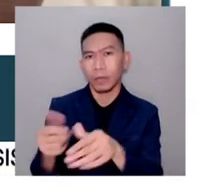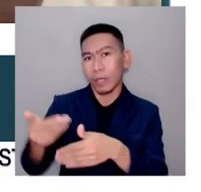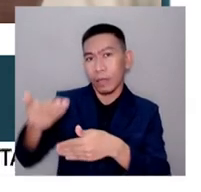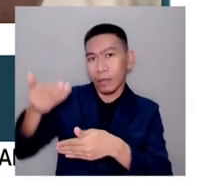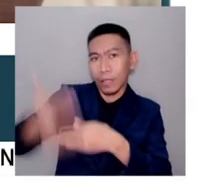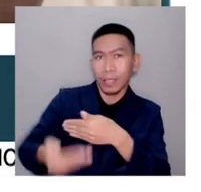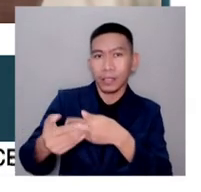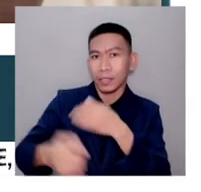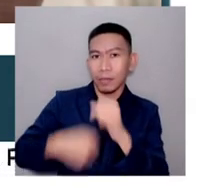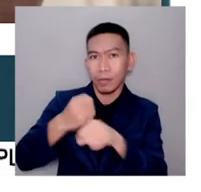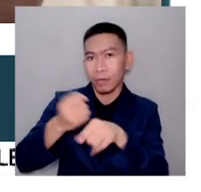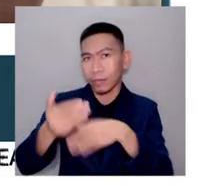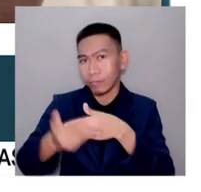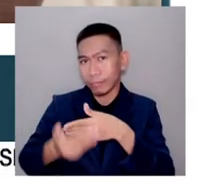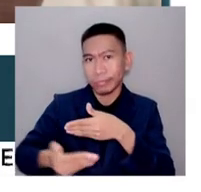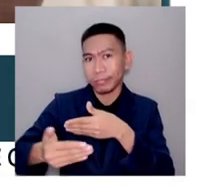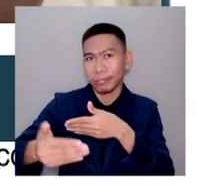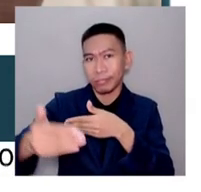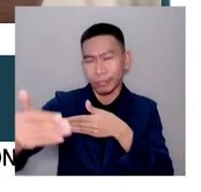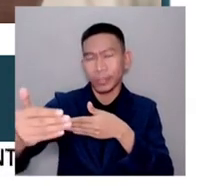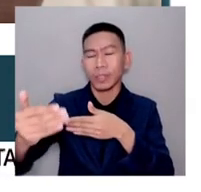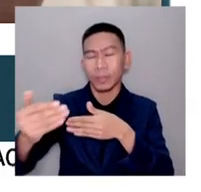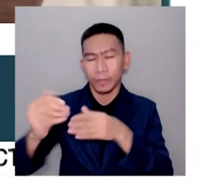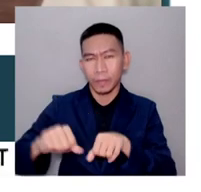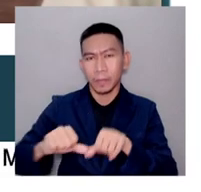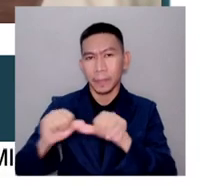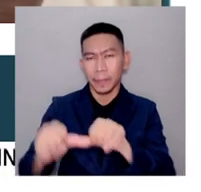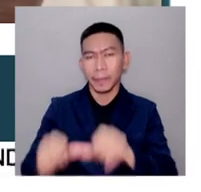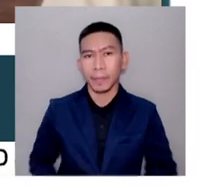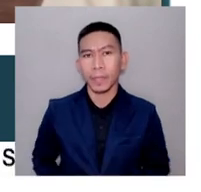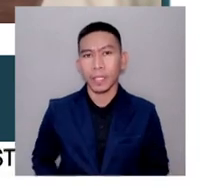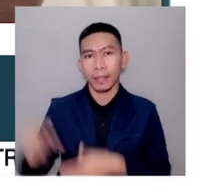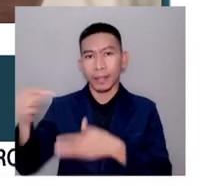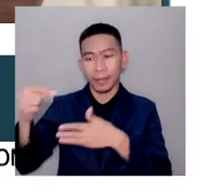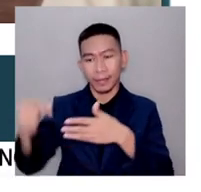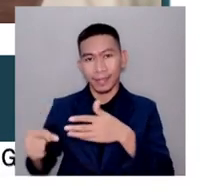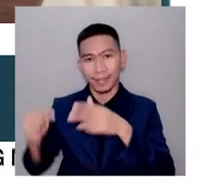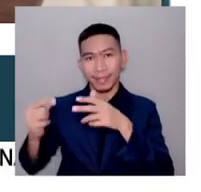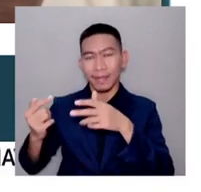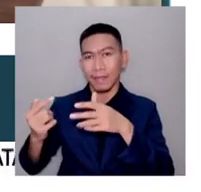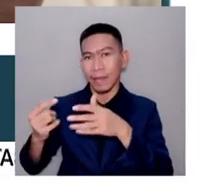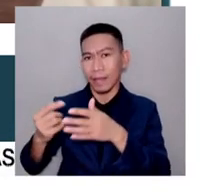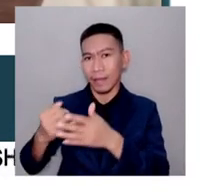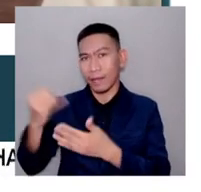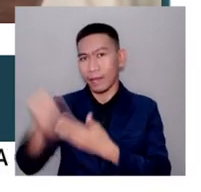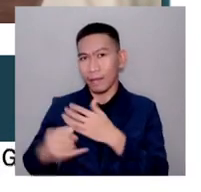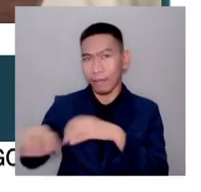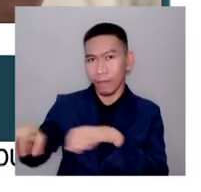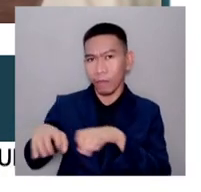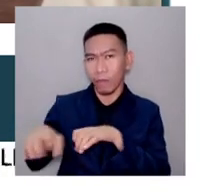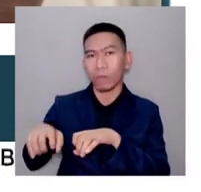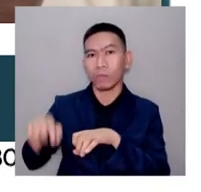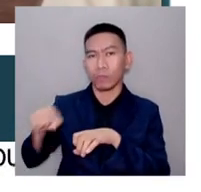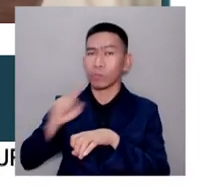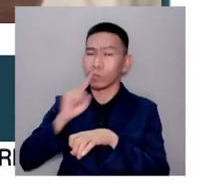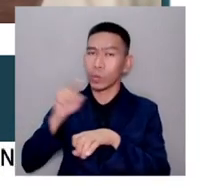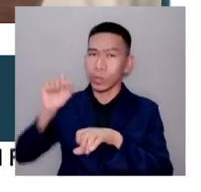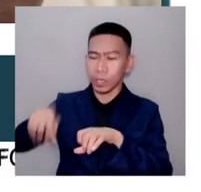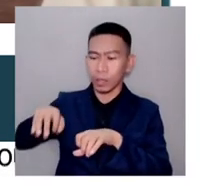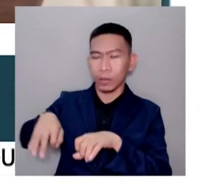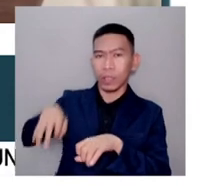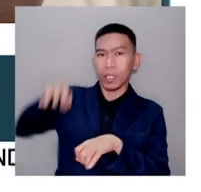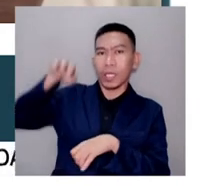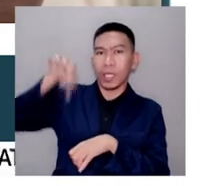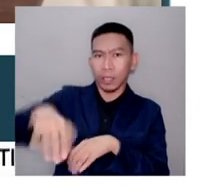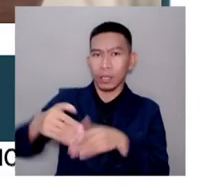At ito ay mga efforts na pwede talagang magbunga ng isang tunay at mas malawak na pagkakaisa